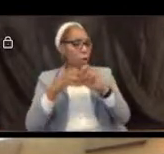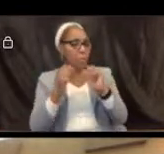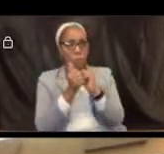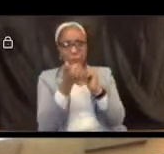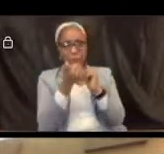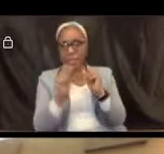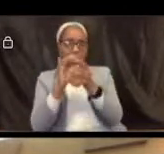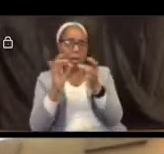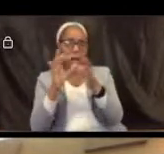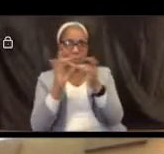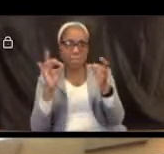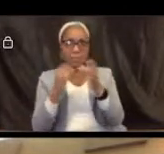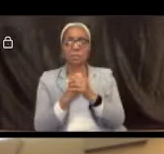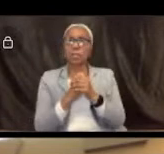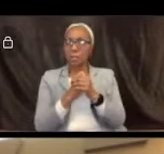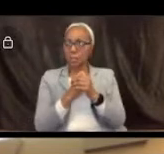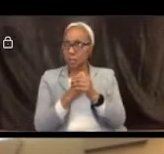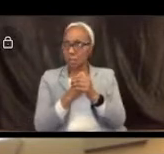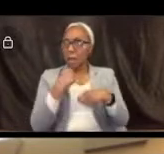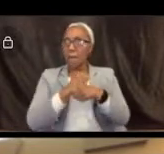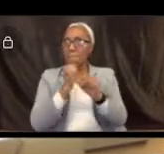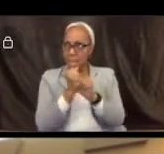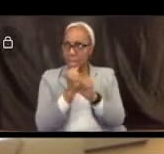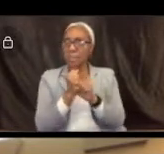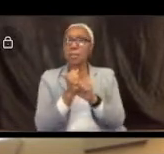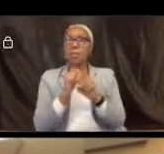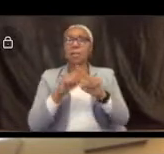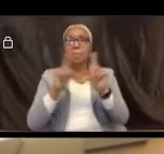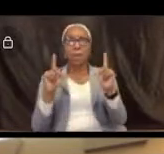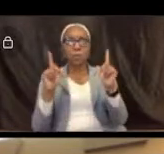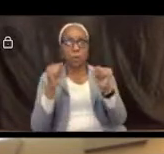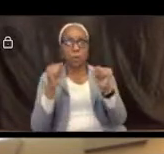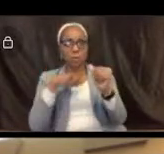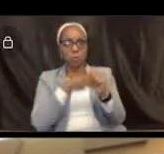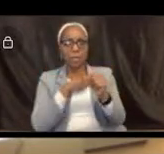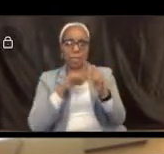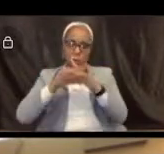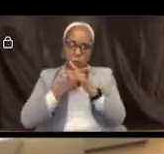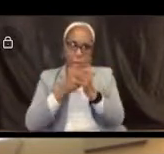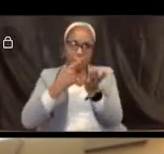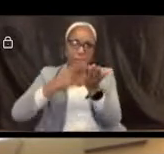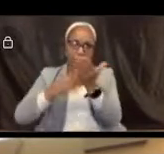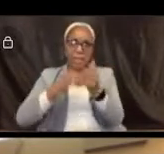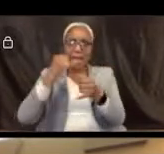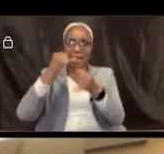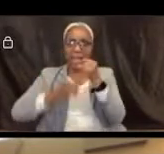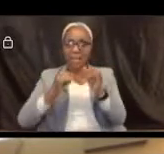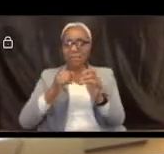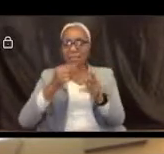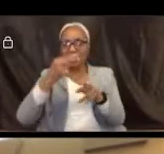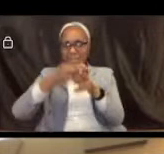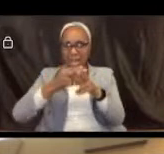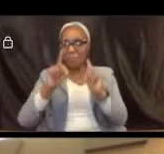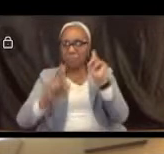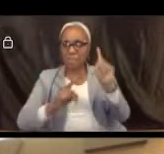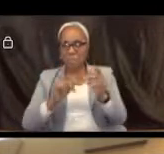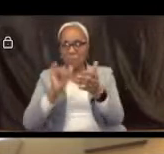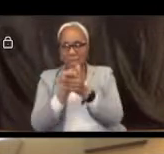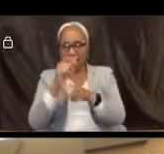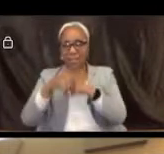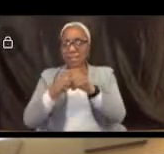of the comments made. It was on board, but when we start going into last people's names and those types of things,